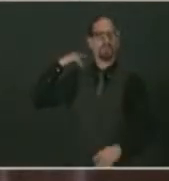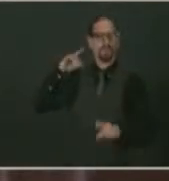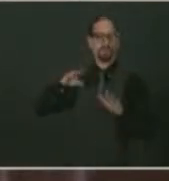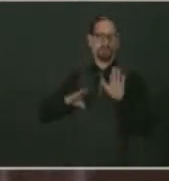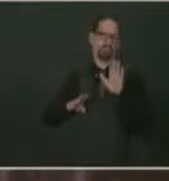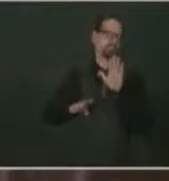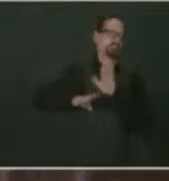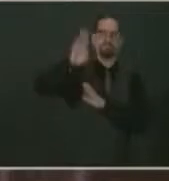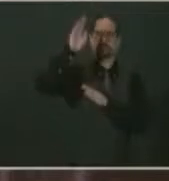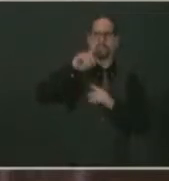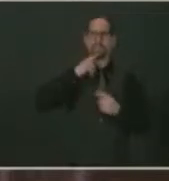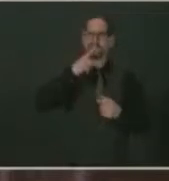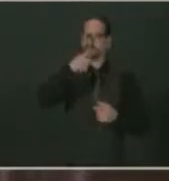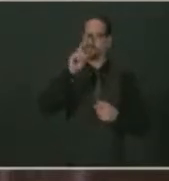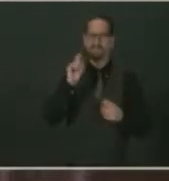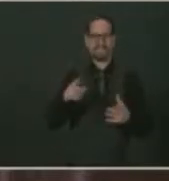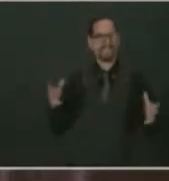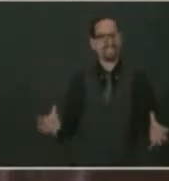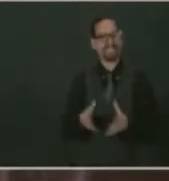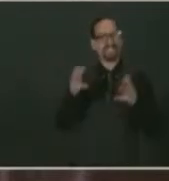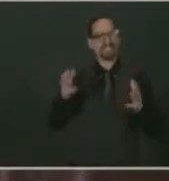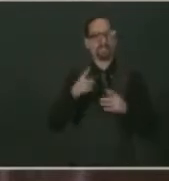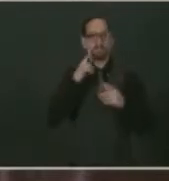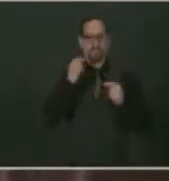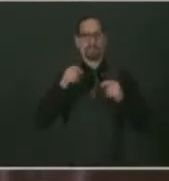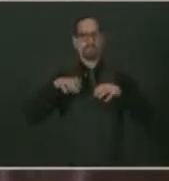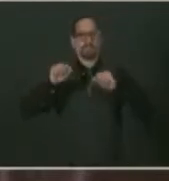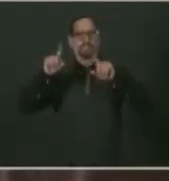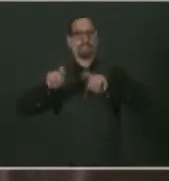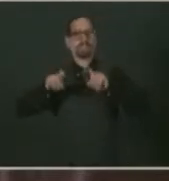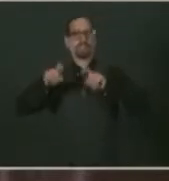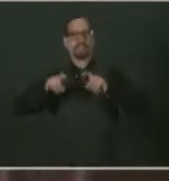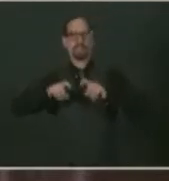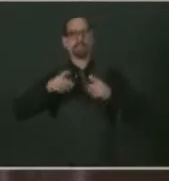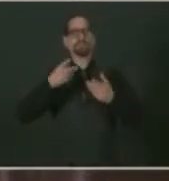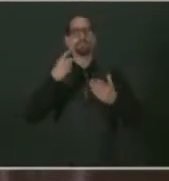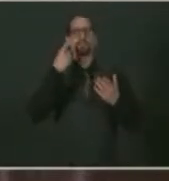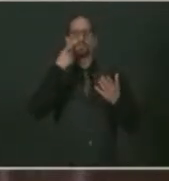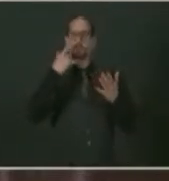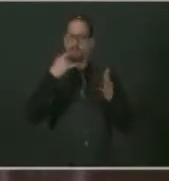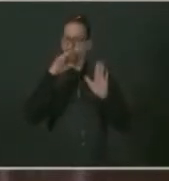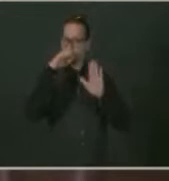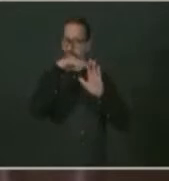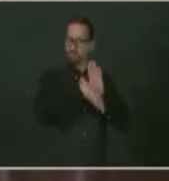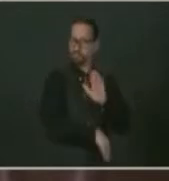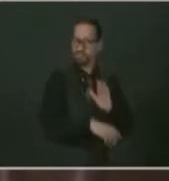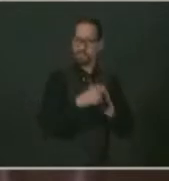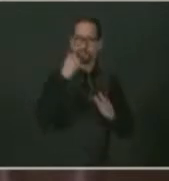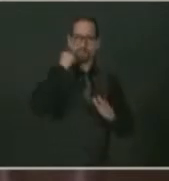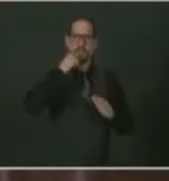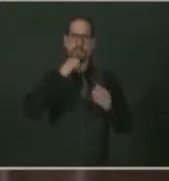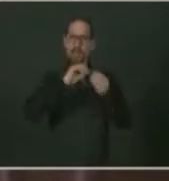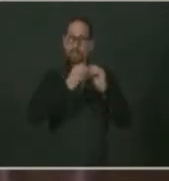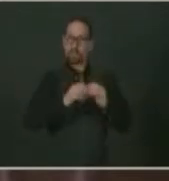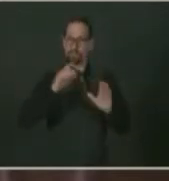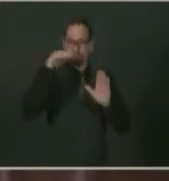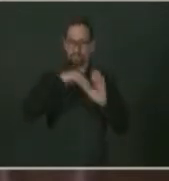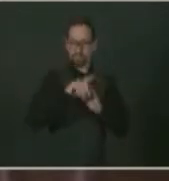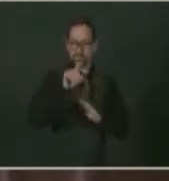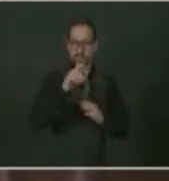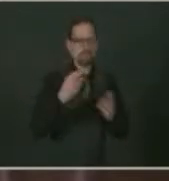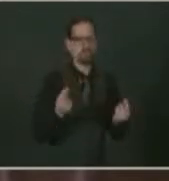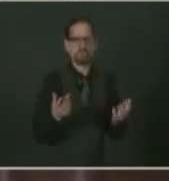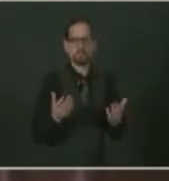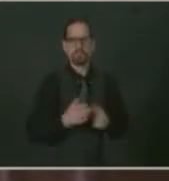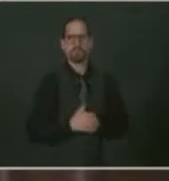testing, those numbers have gone down, right? In terms of the daily tests that we're administering or not? No, it's actually something that we